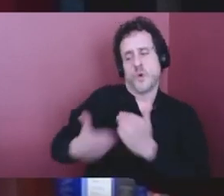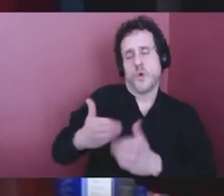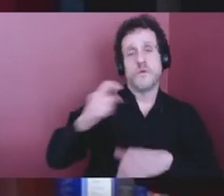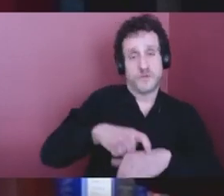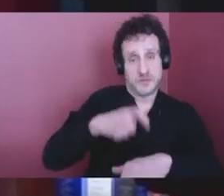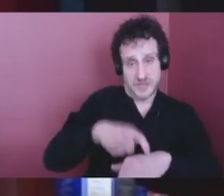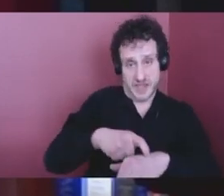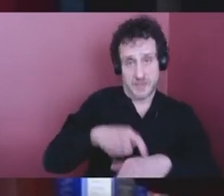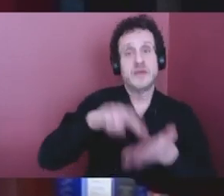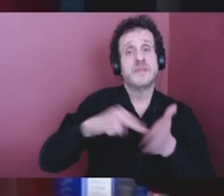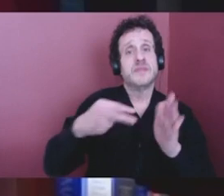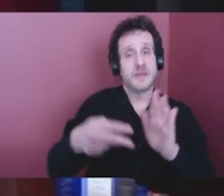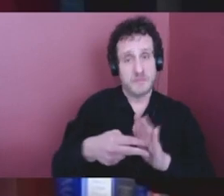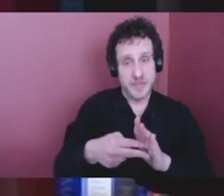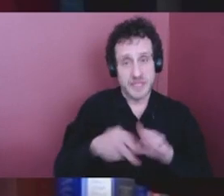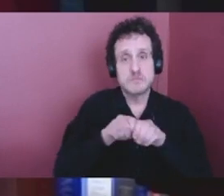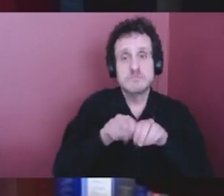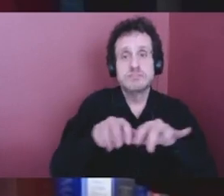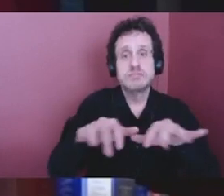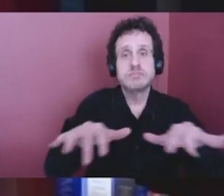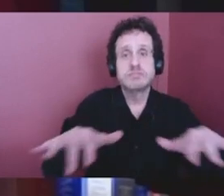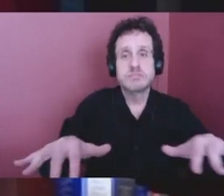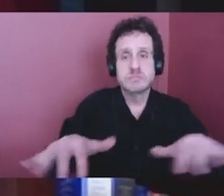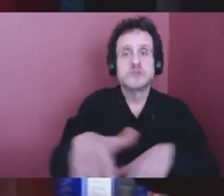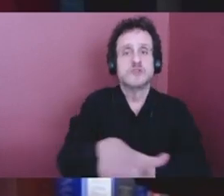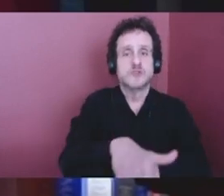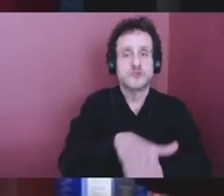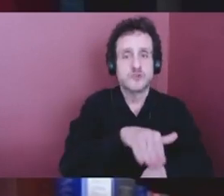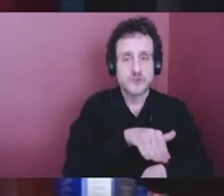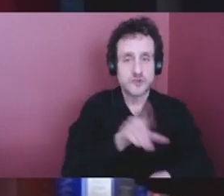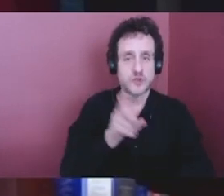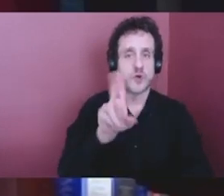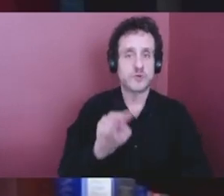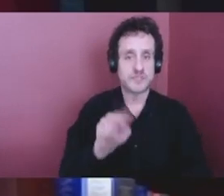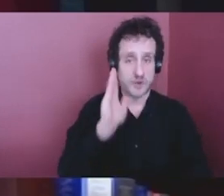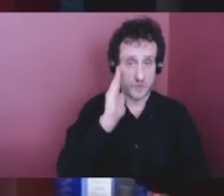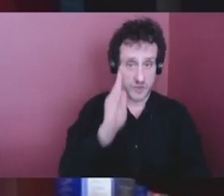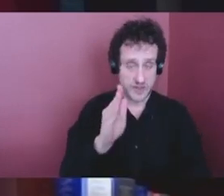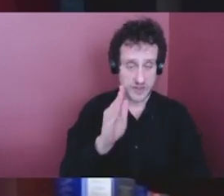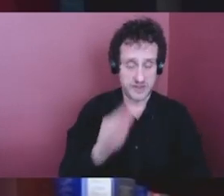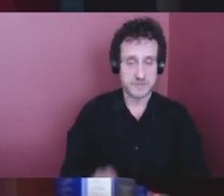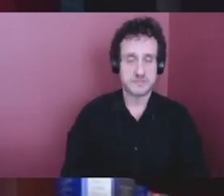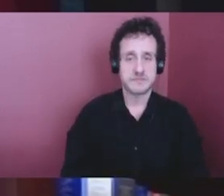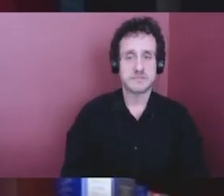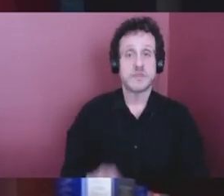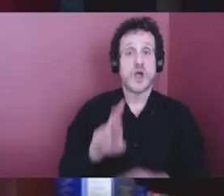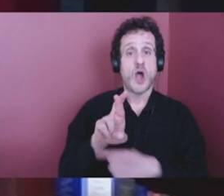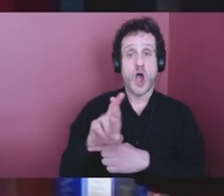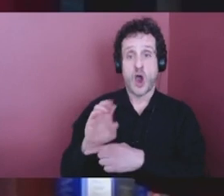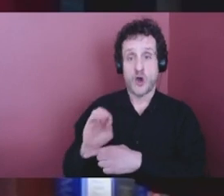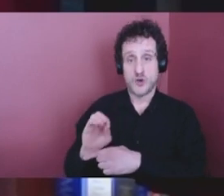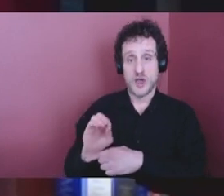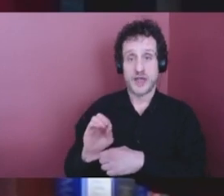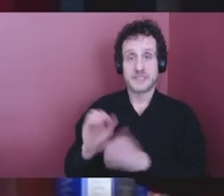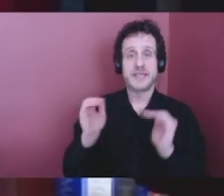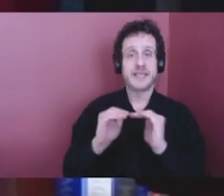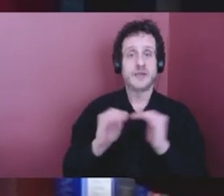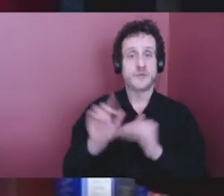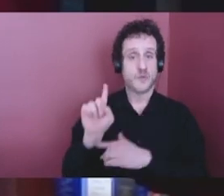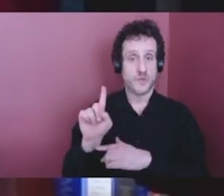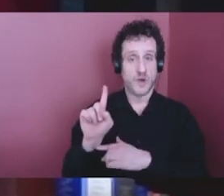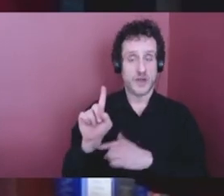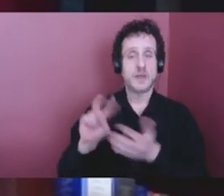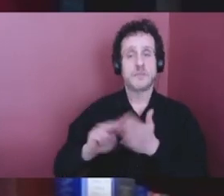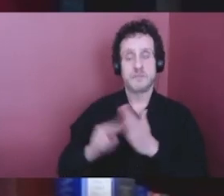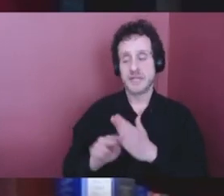to a decline in new cases. An R0 value of 1 means transmission